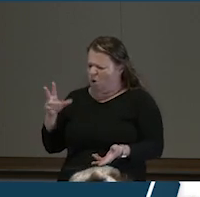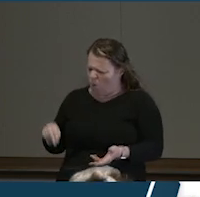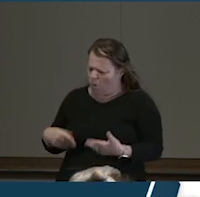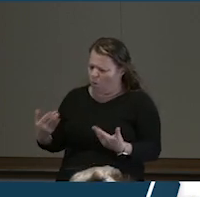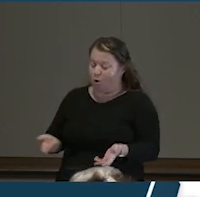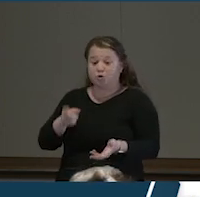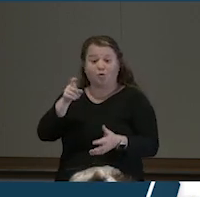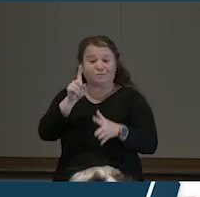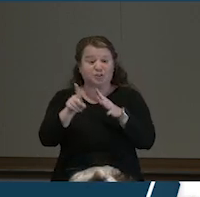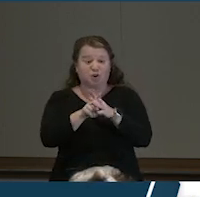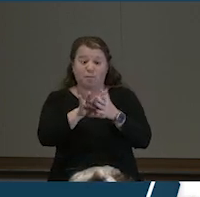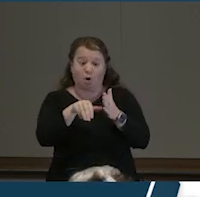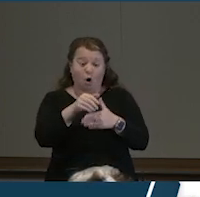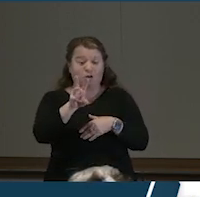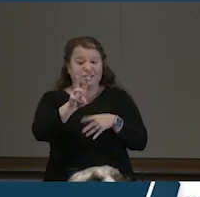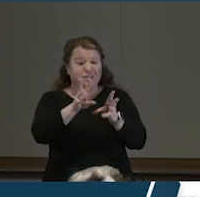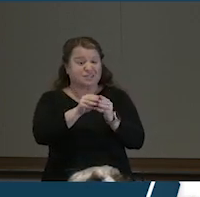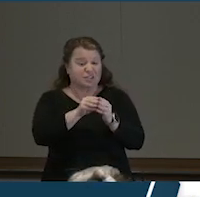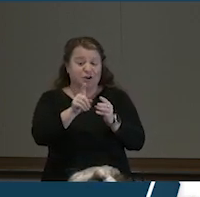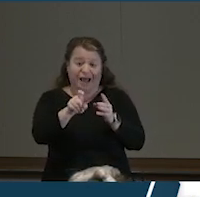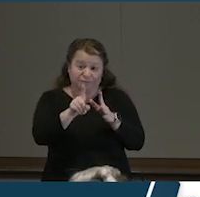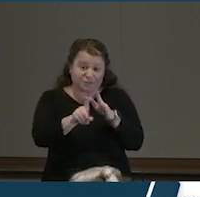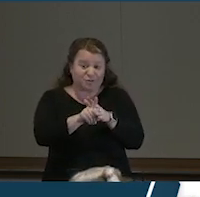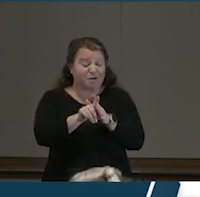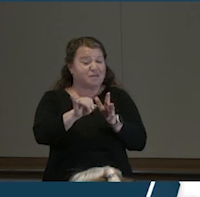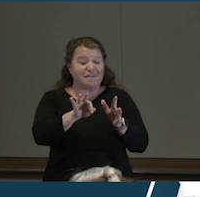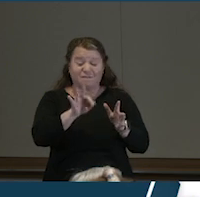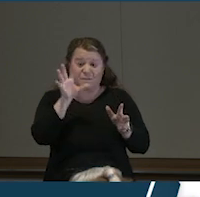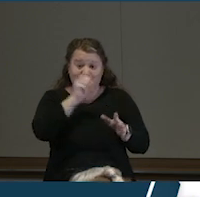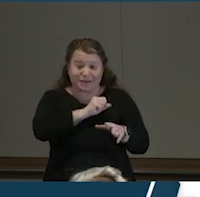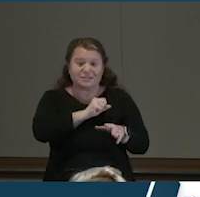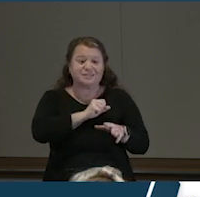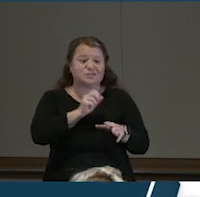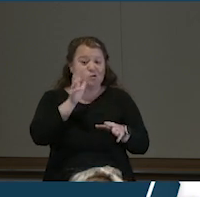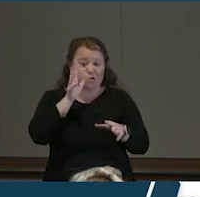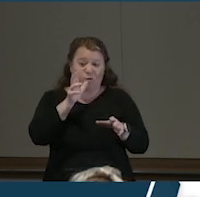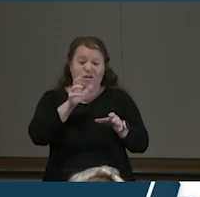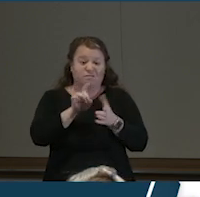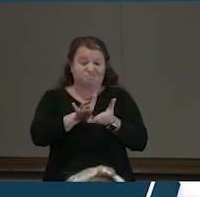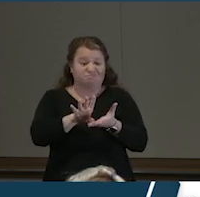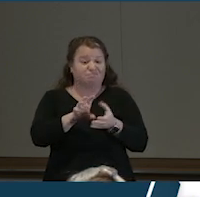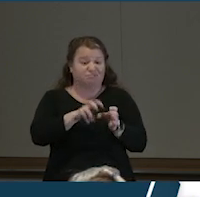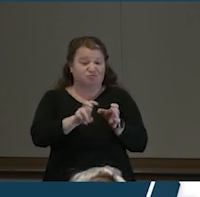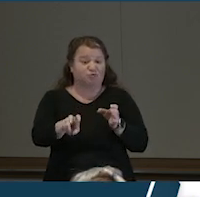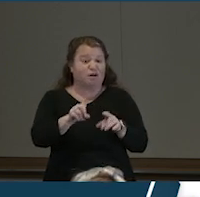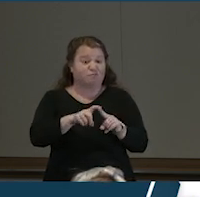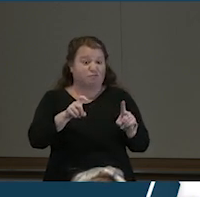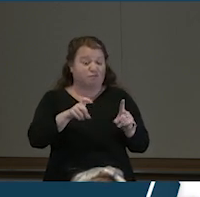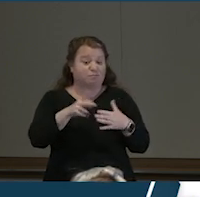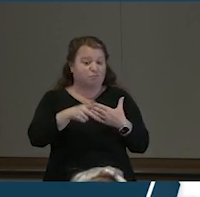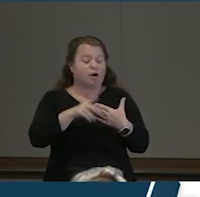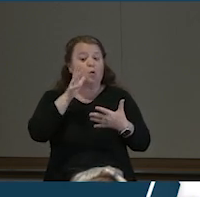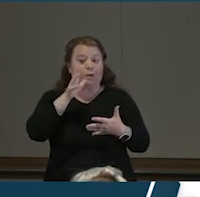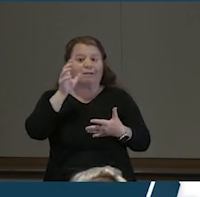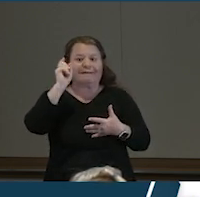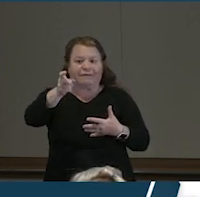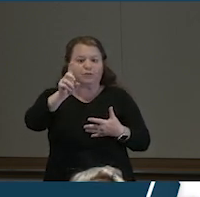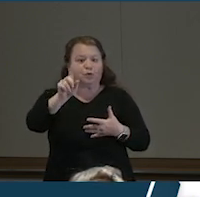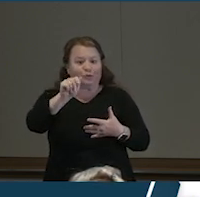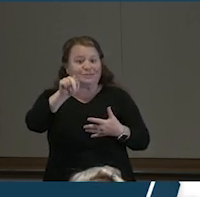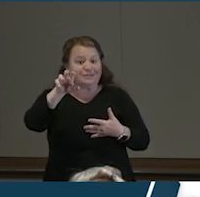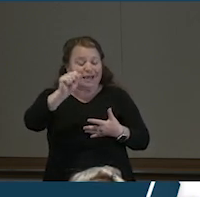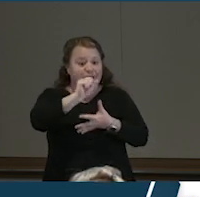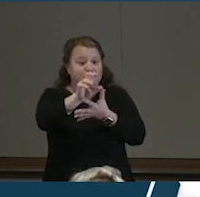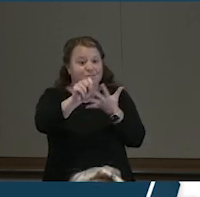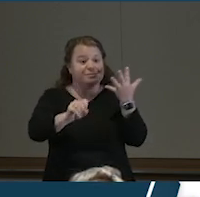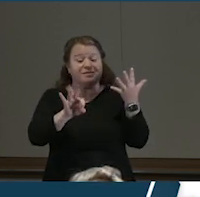to attend all 6 sessions. If you don't attend all 6 sessions, you will be dropped from the program. So I'm going to give you all the dates. So if you're interested,